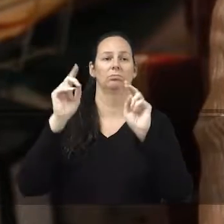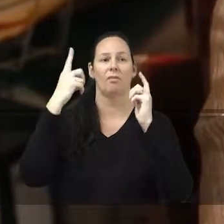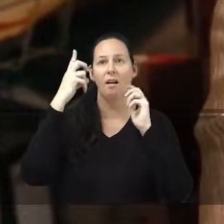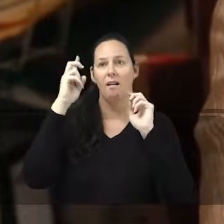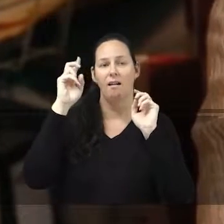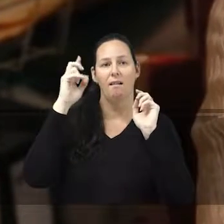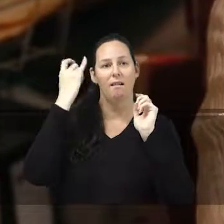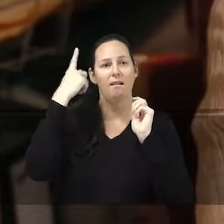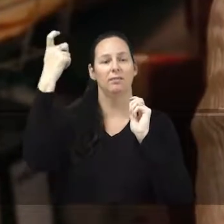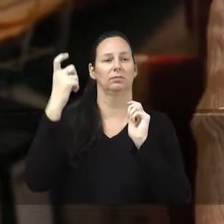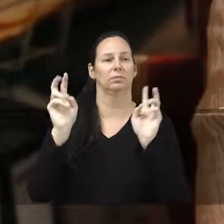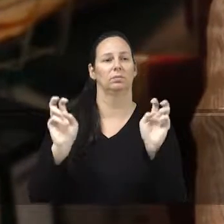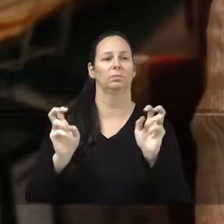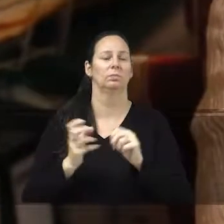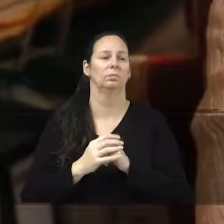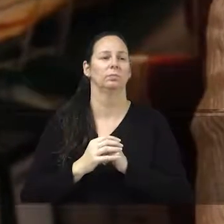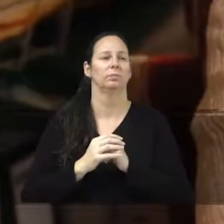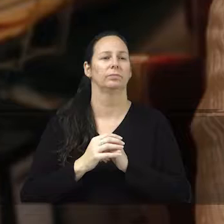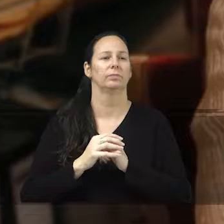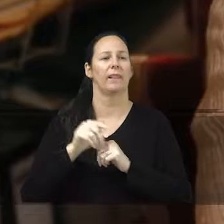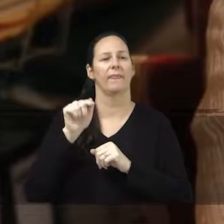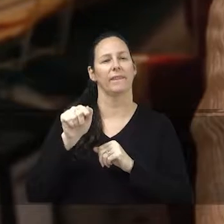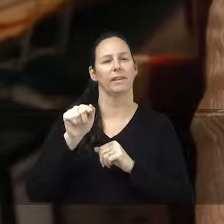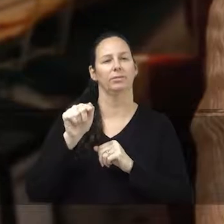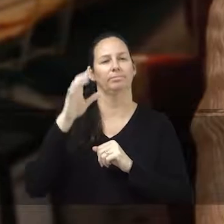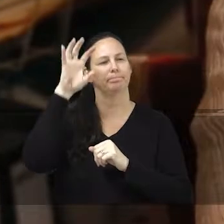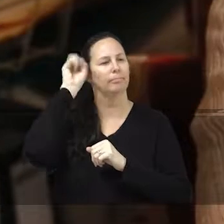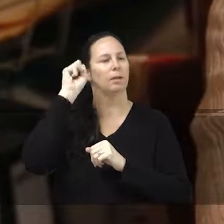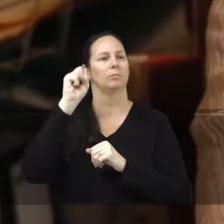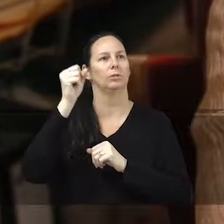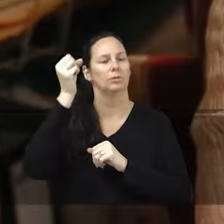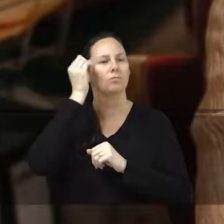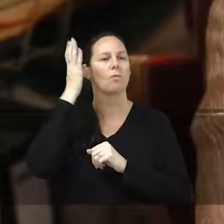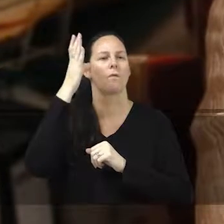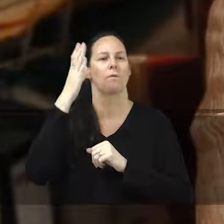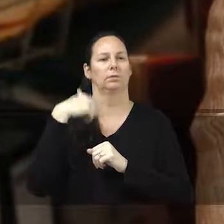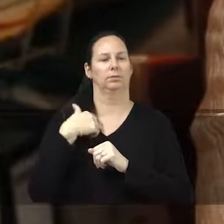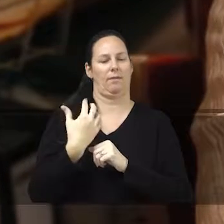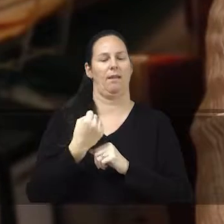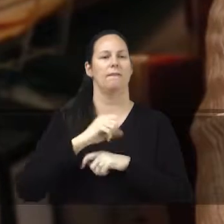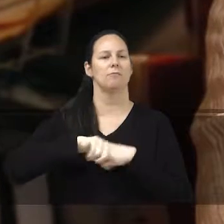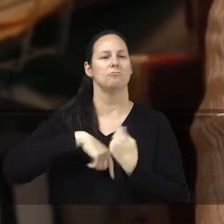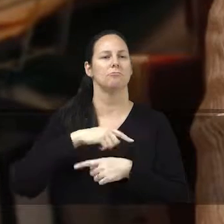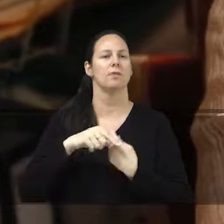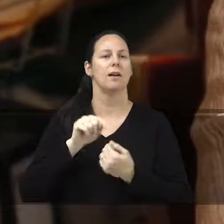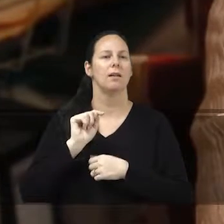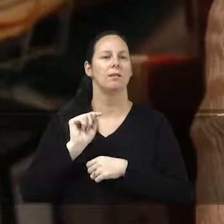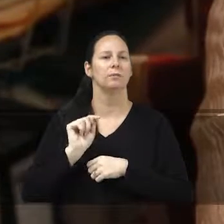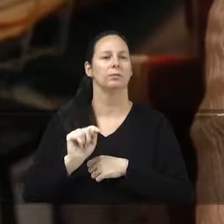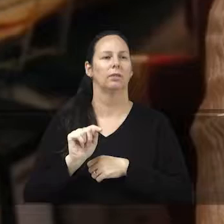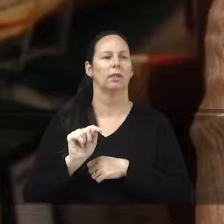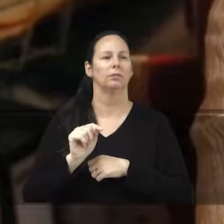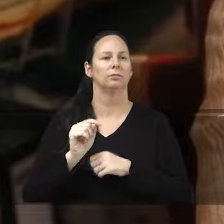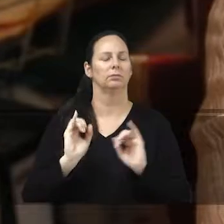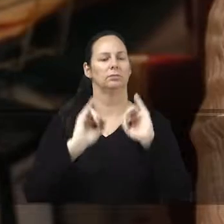but it's ideal. And then there's the memory and the knowledge I have around